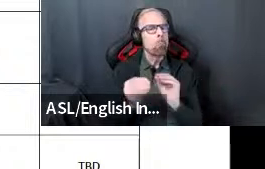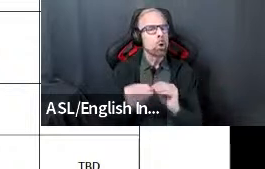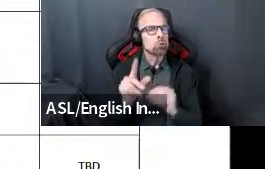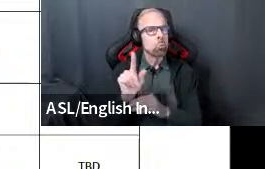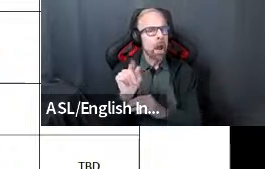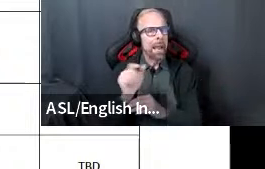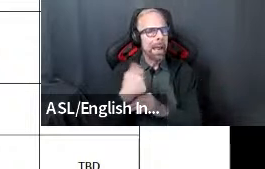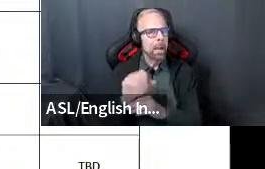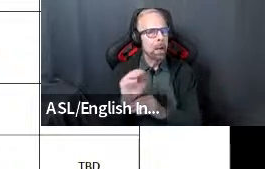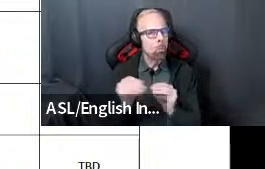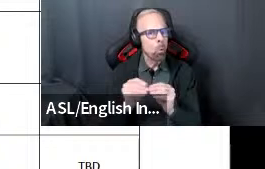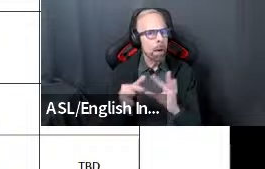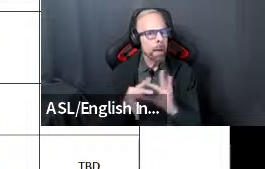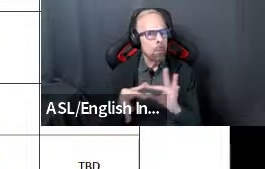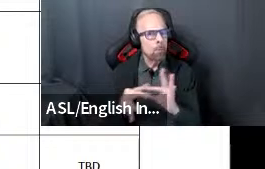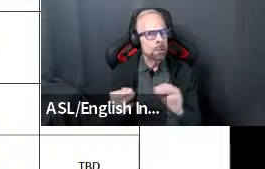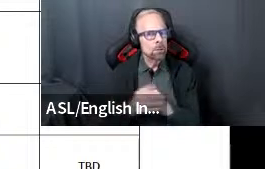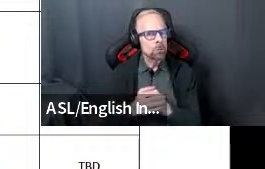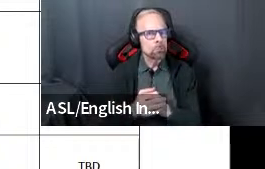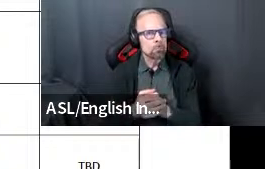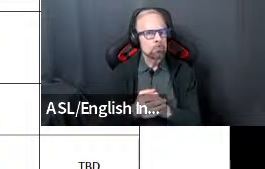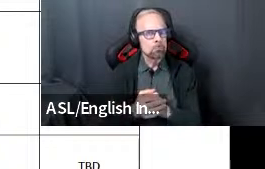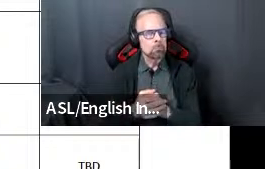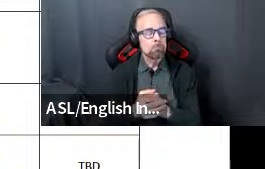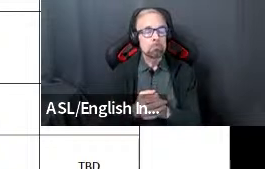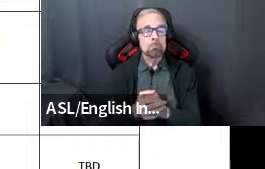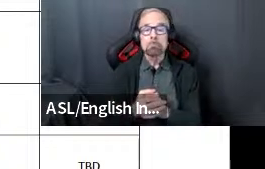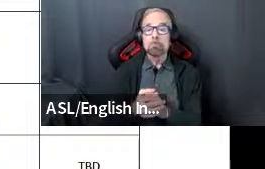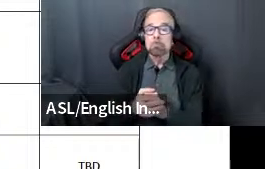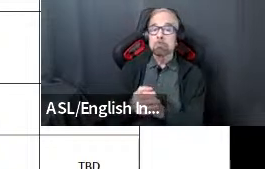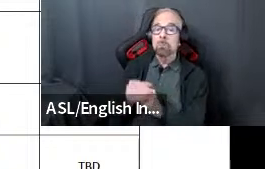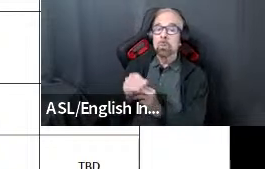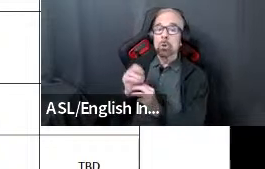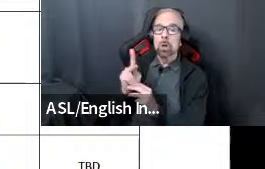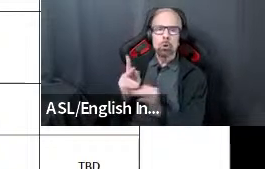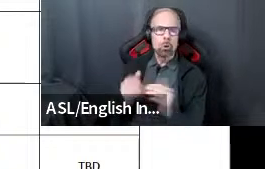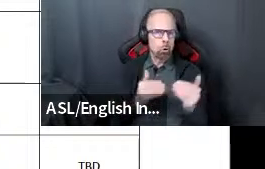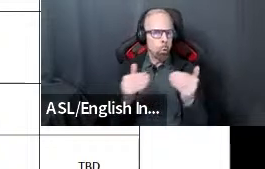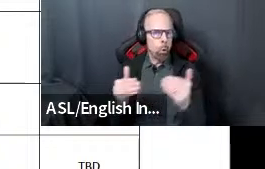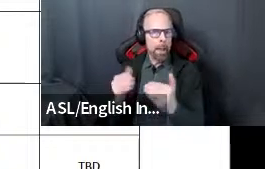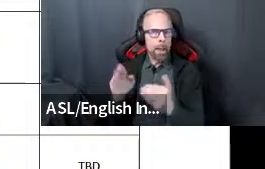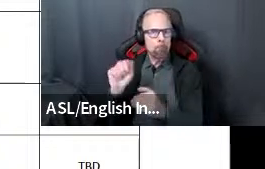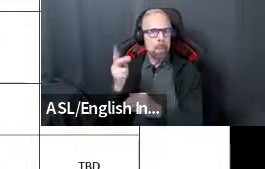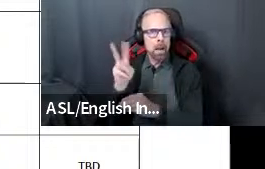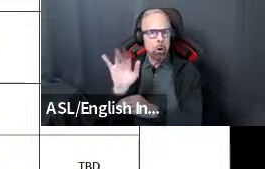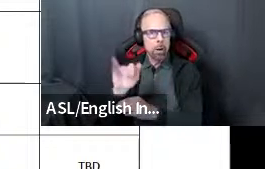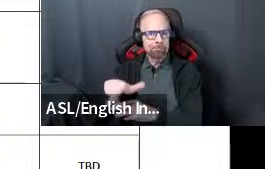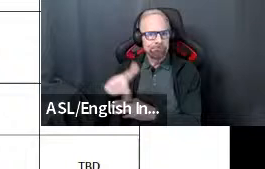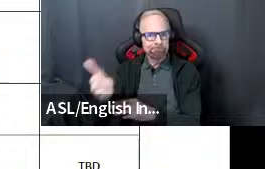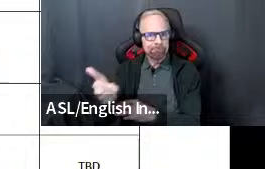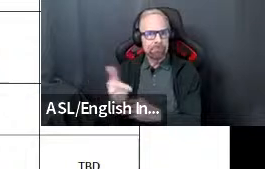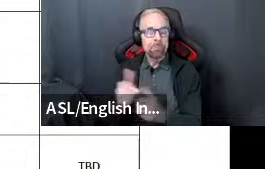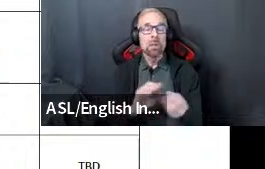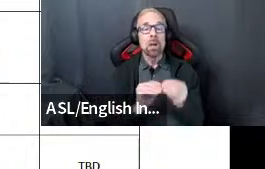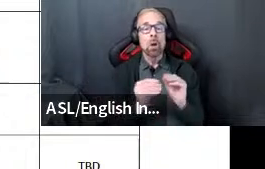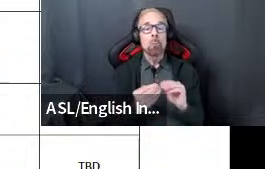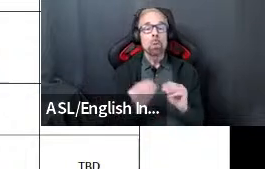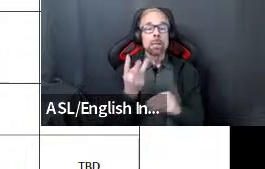I'm on 16. Okay, go ahead, Mary. Okay, 16.